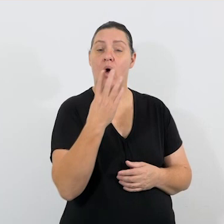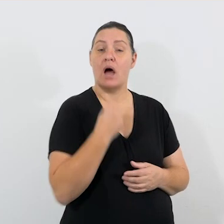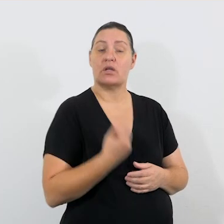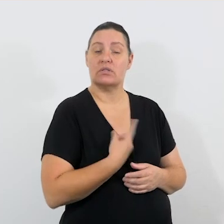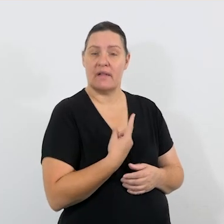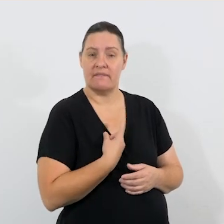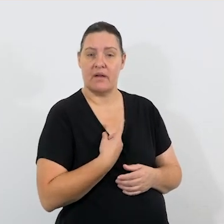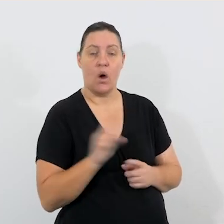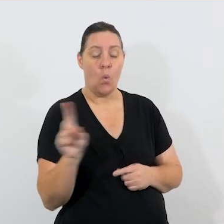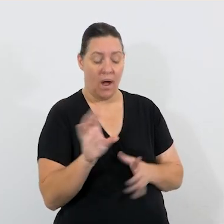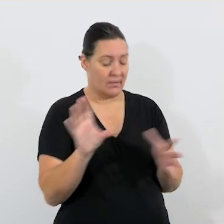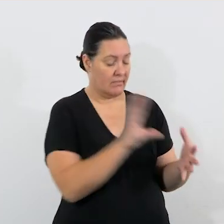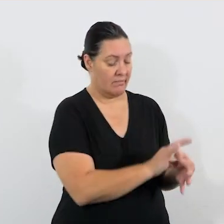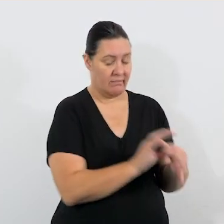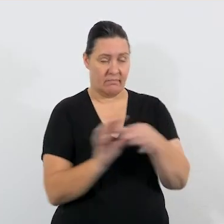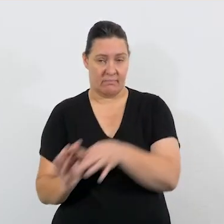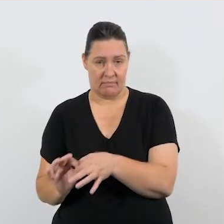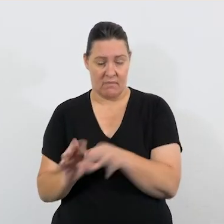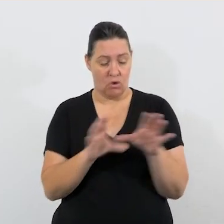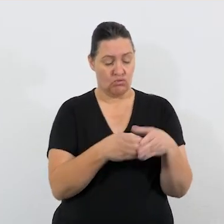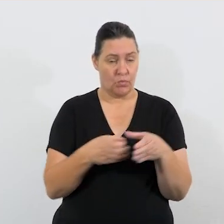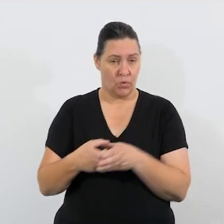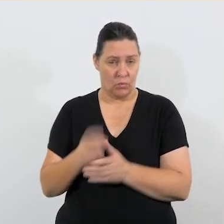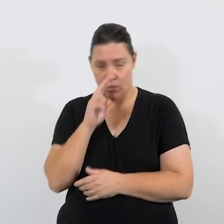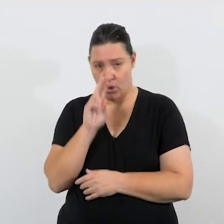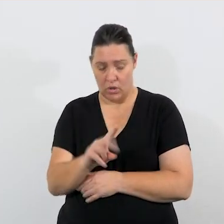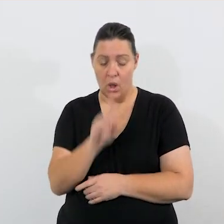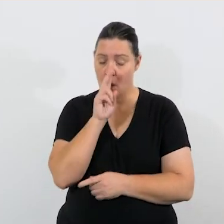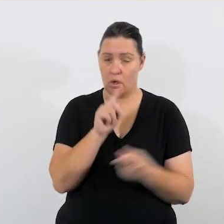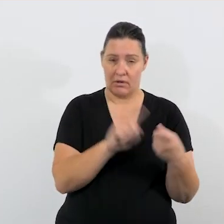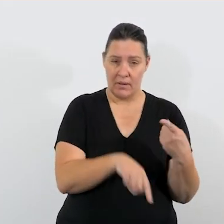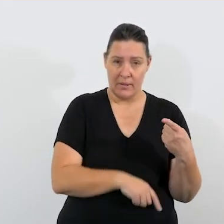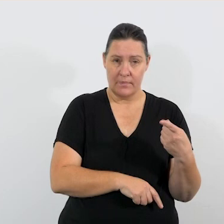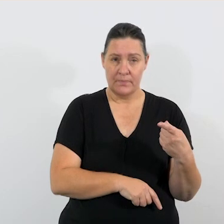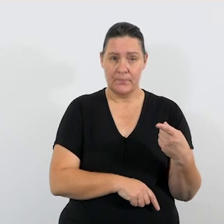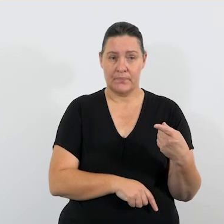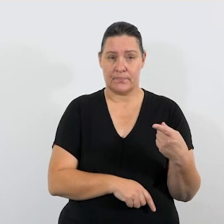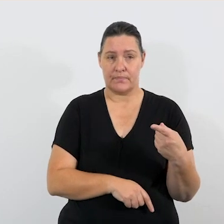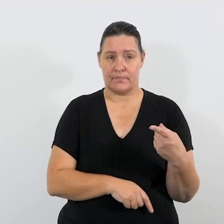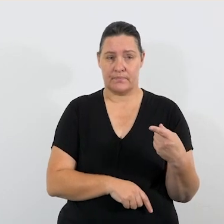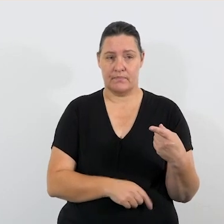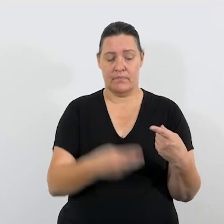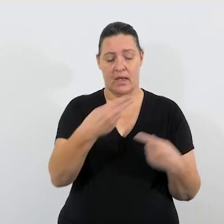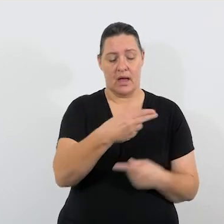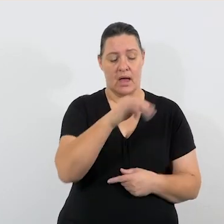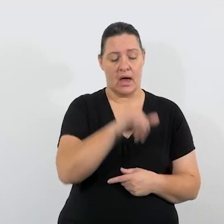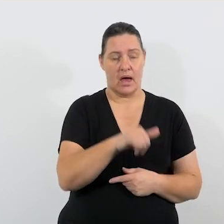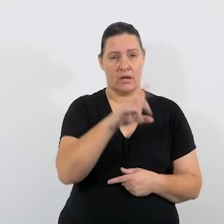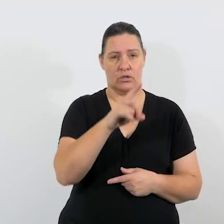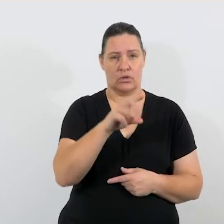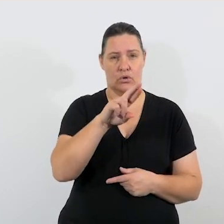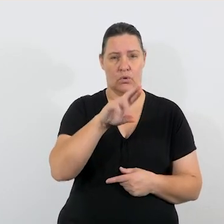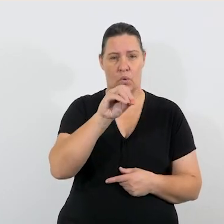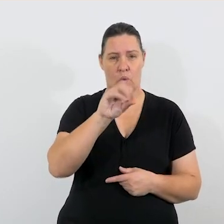we ask ourselves is that which interactions of the spheres are we looking at? We are looking at the interaction between the